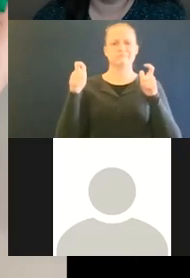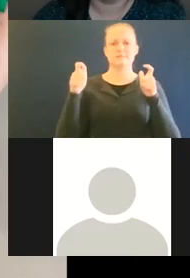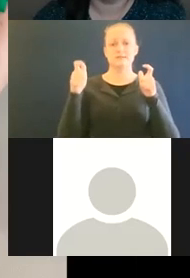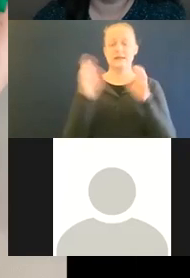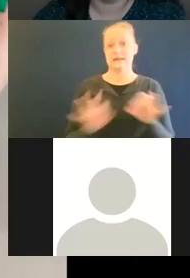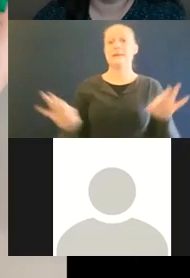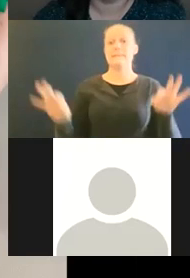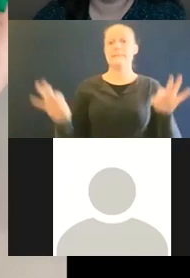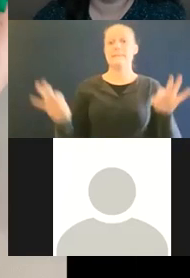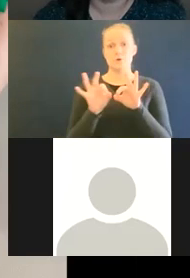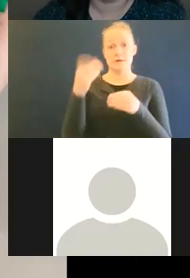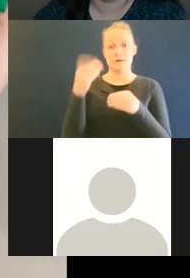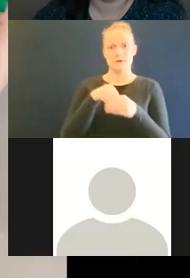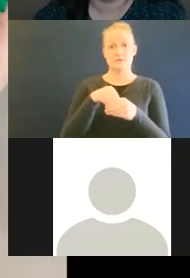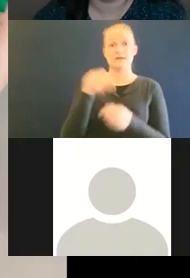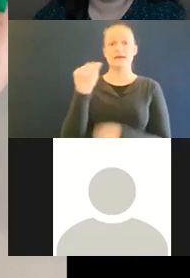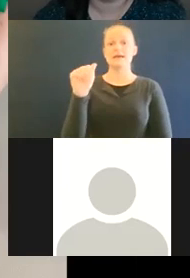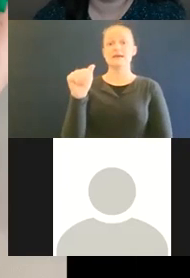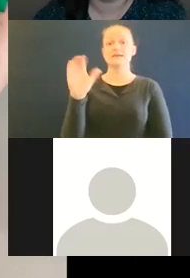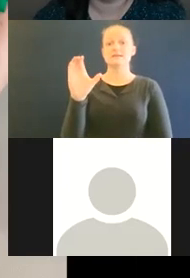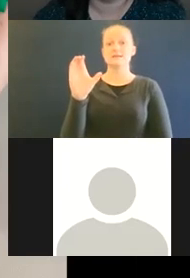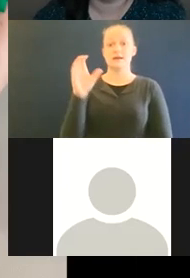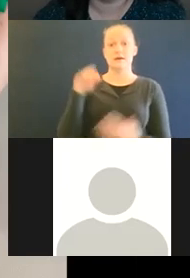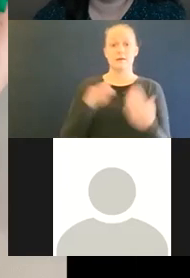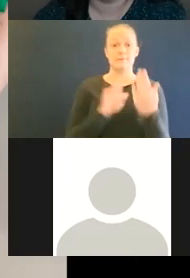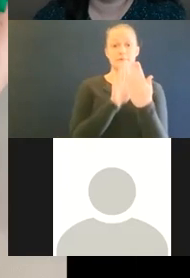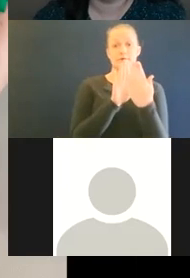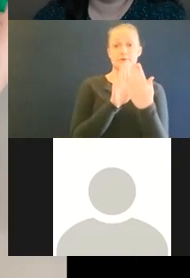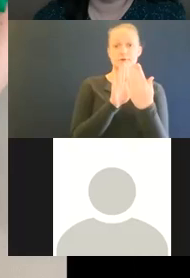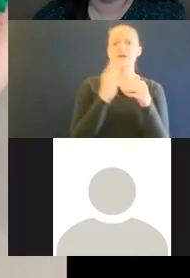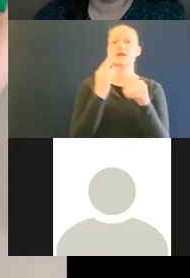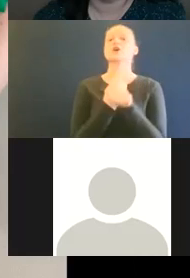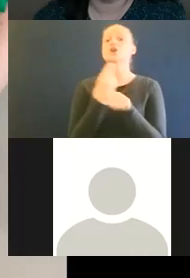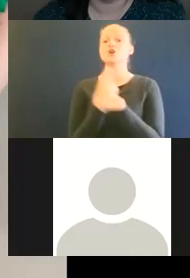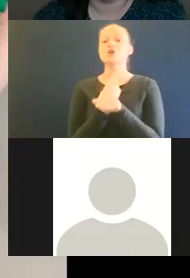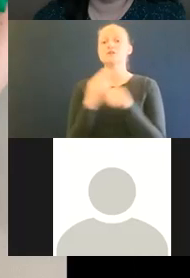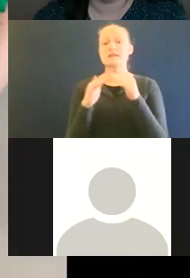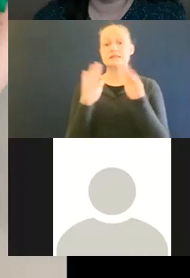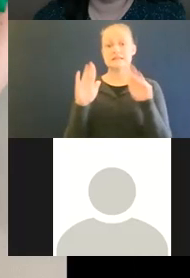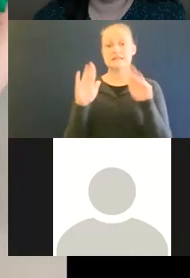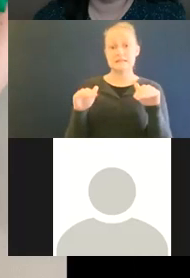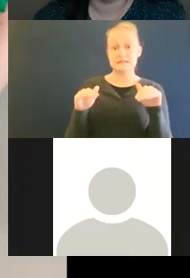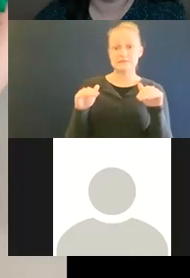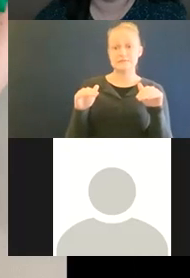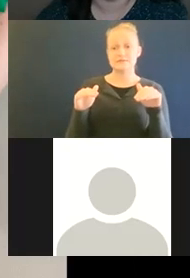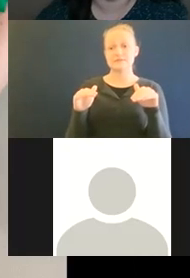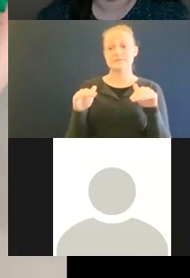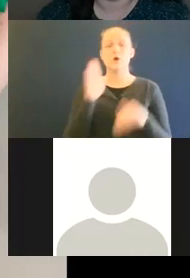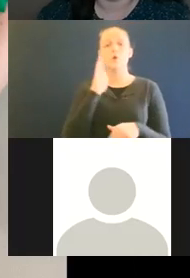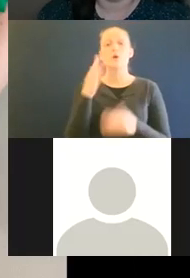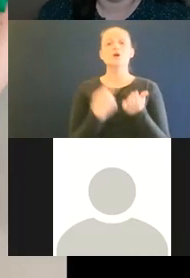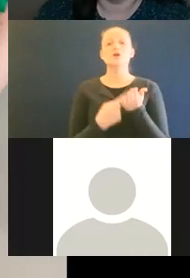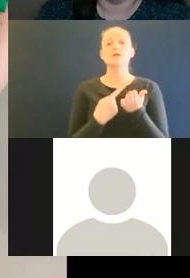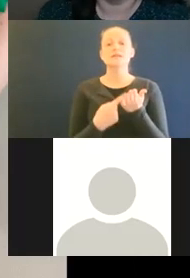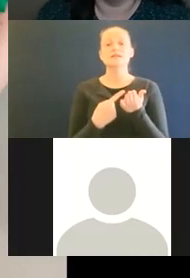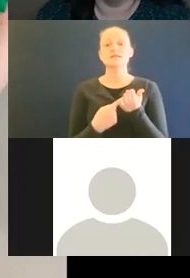AAC strategies and the use of AAC systems, which we're going to get into